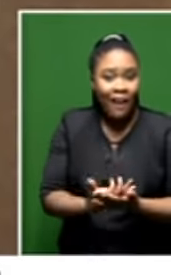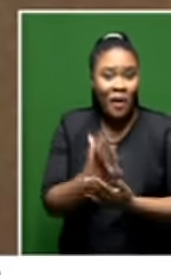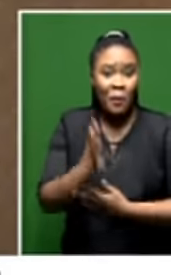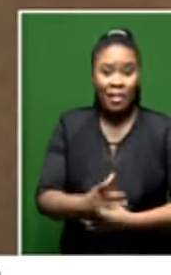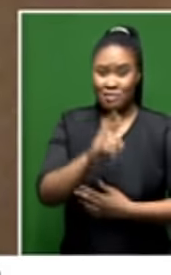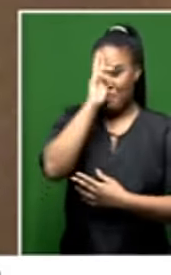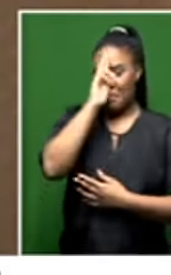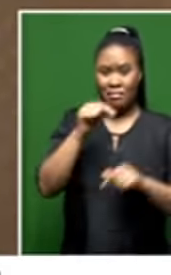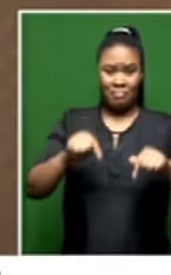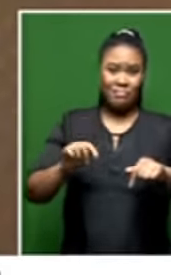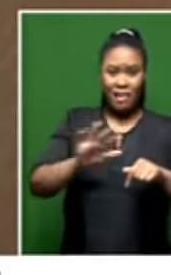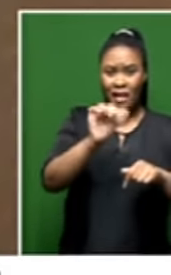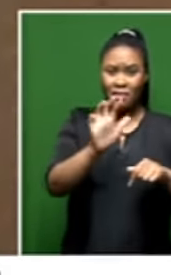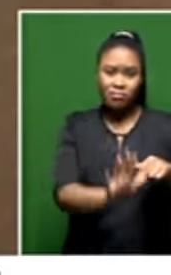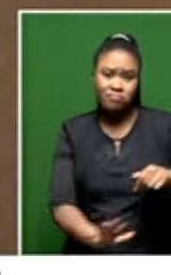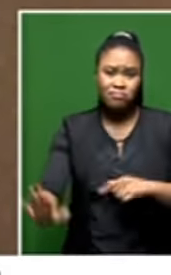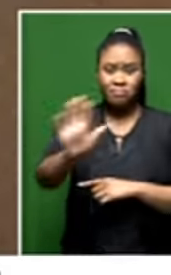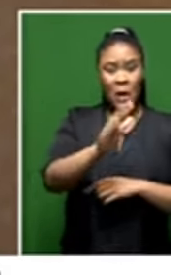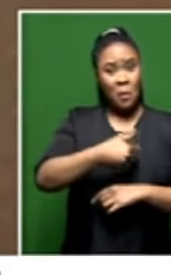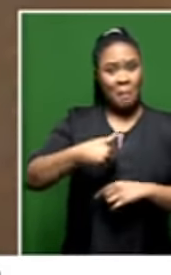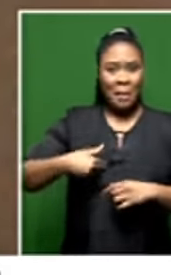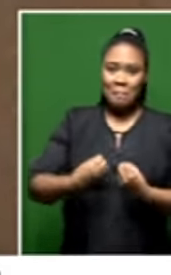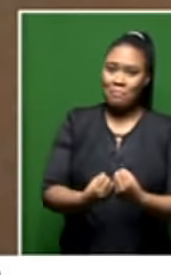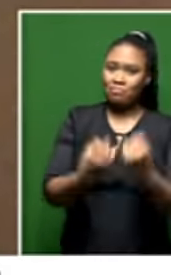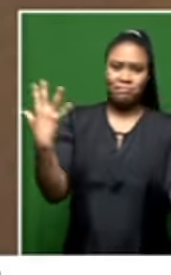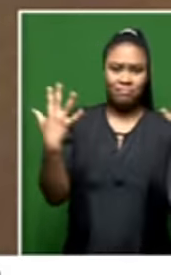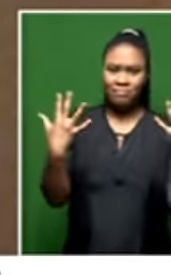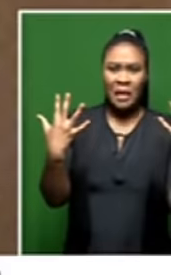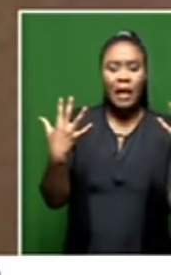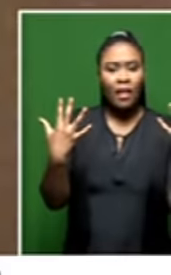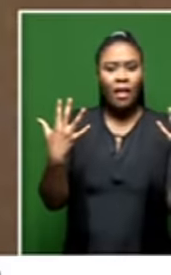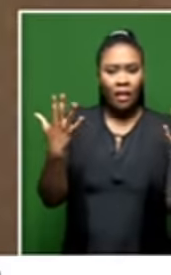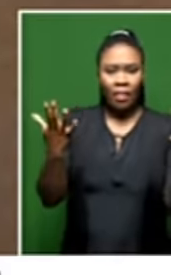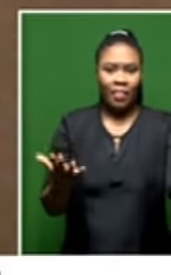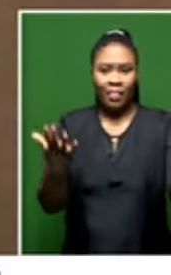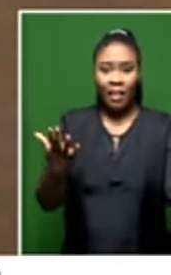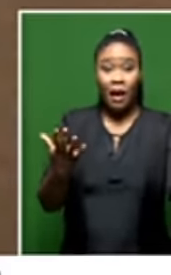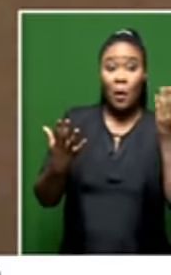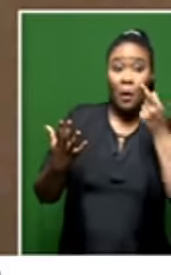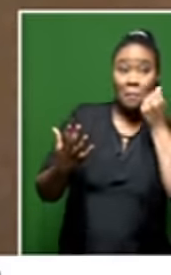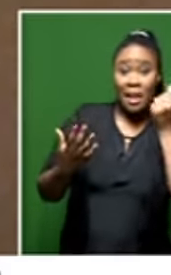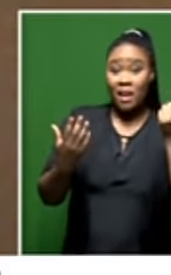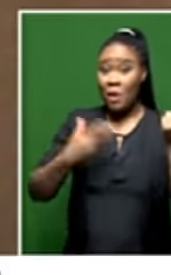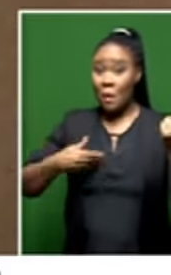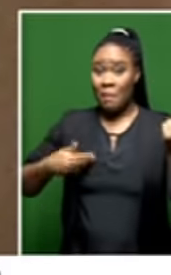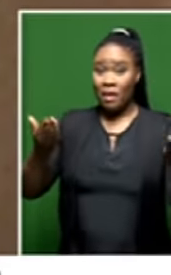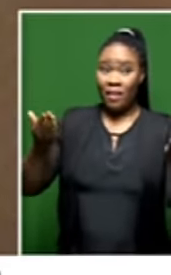woman majority country, so it makes sense that our Chief Justice should be a woman. But also there's a constitutional requirement that